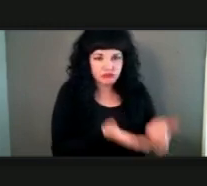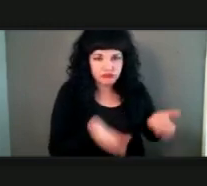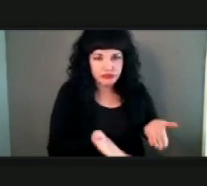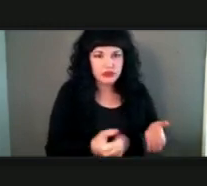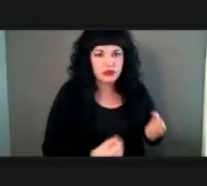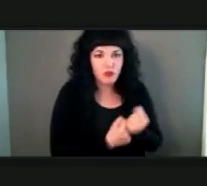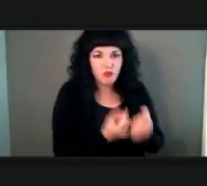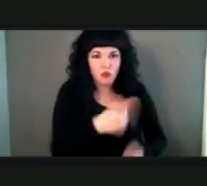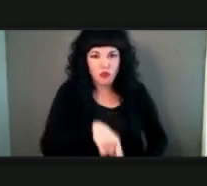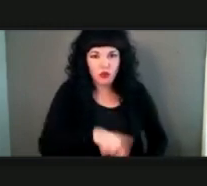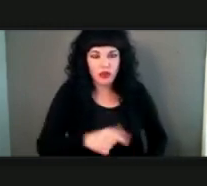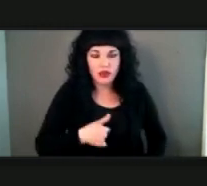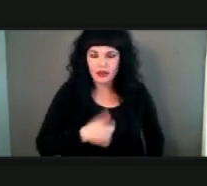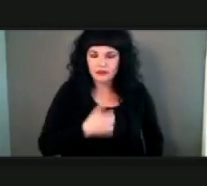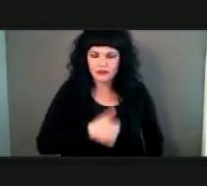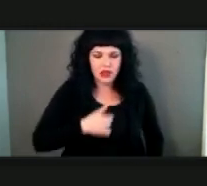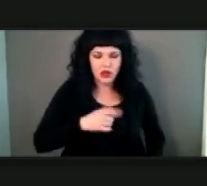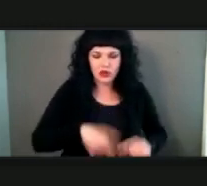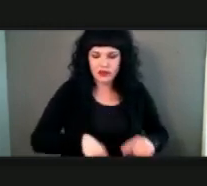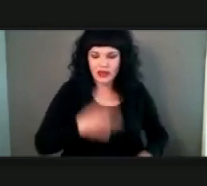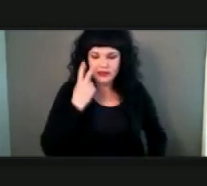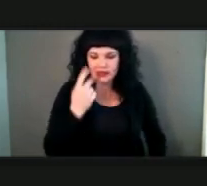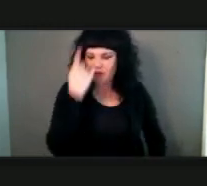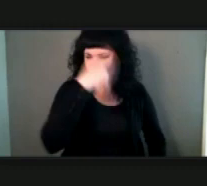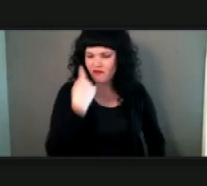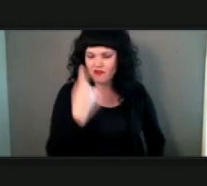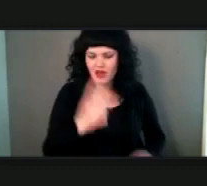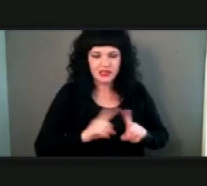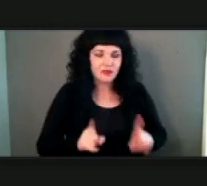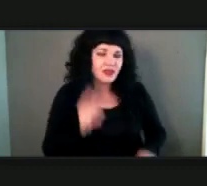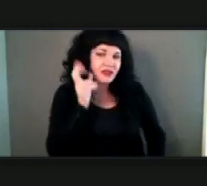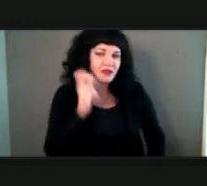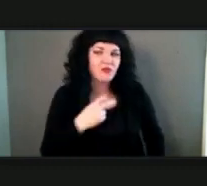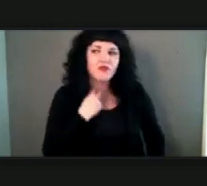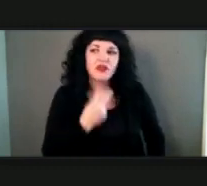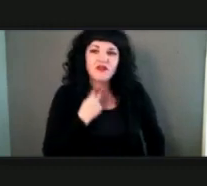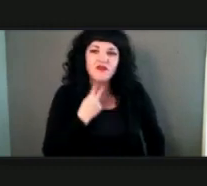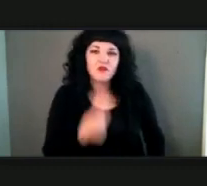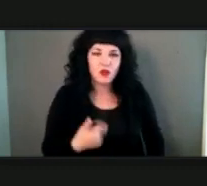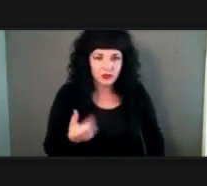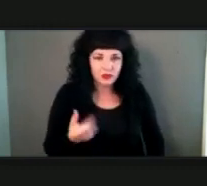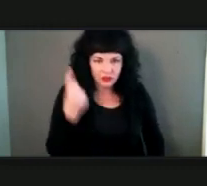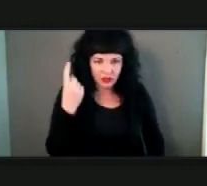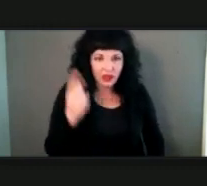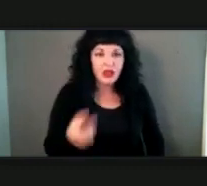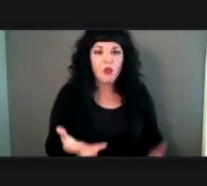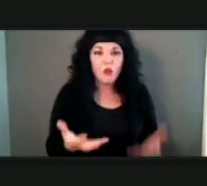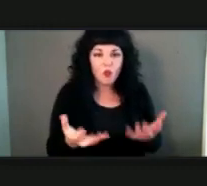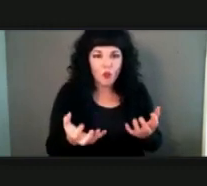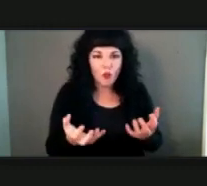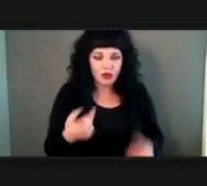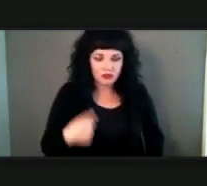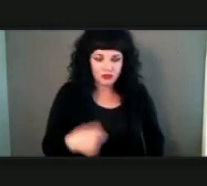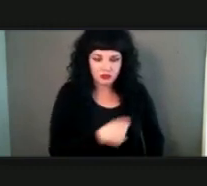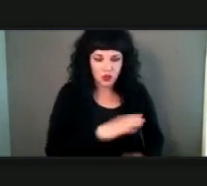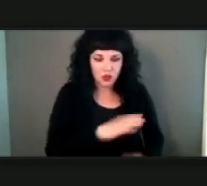I feel as hearing my voice and seeing this Blackness should show you more than enough that we all stand in unity. With that being said, I pass this to Terry,